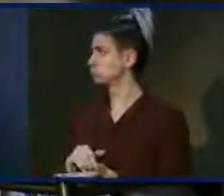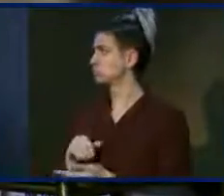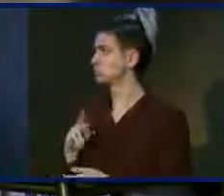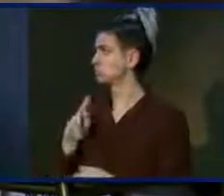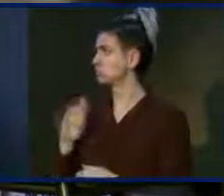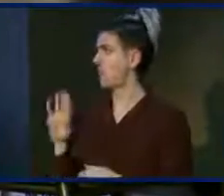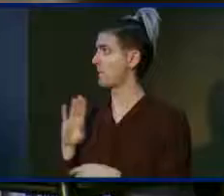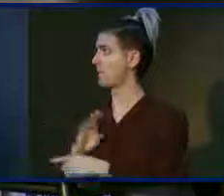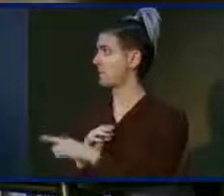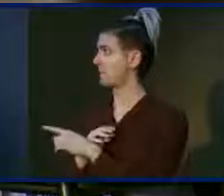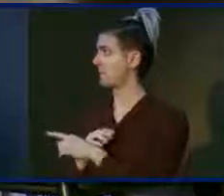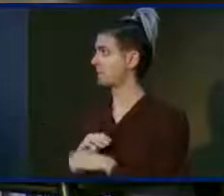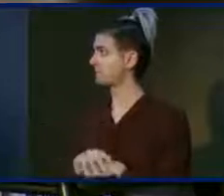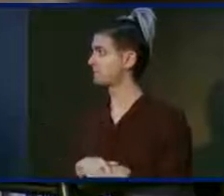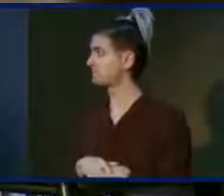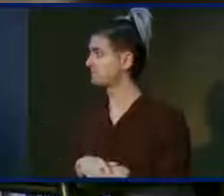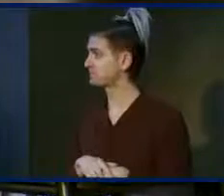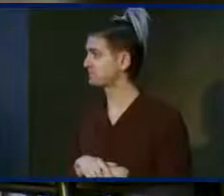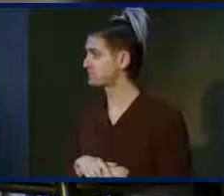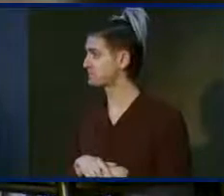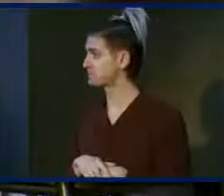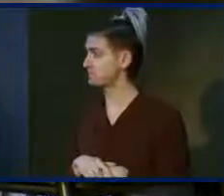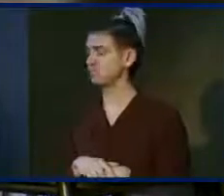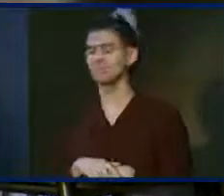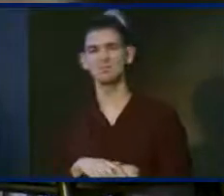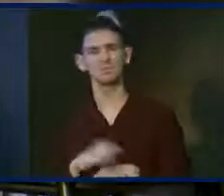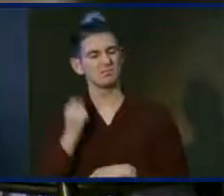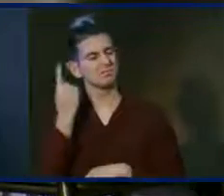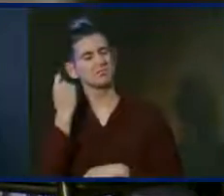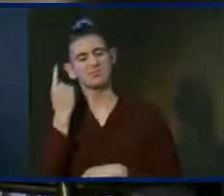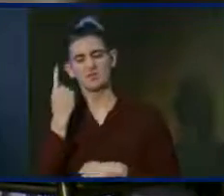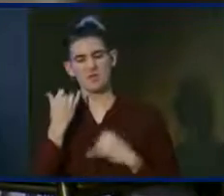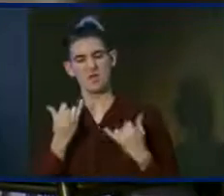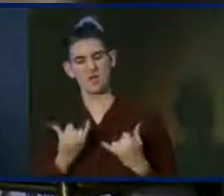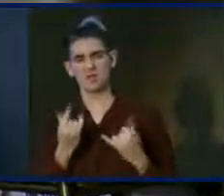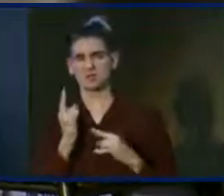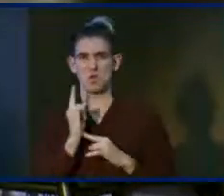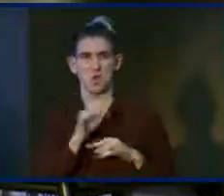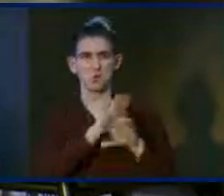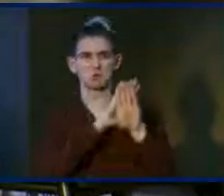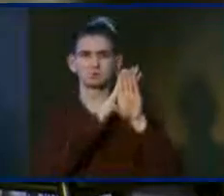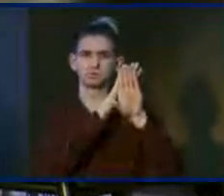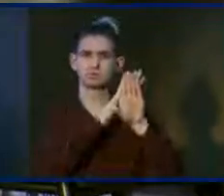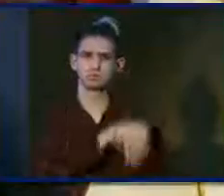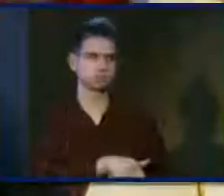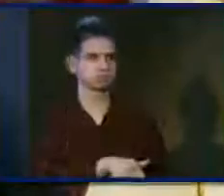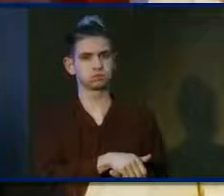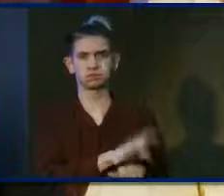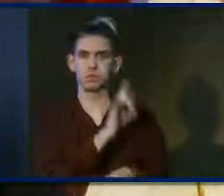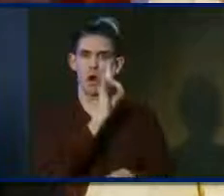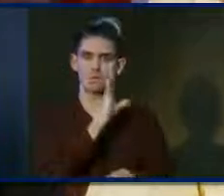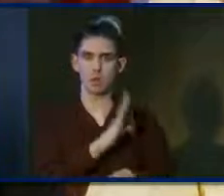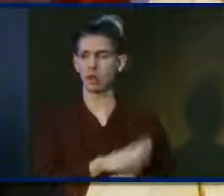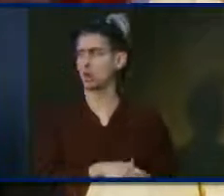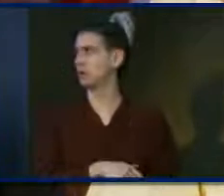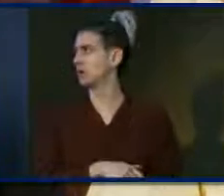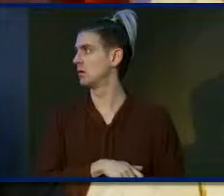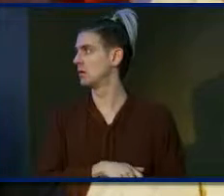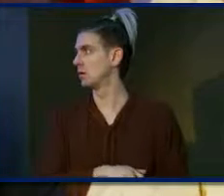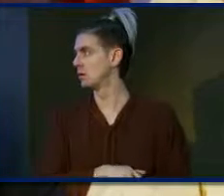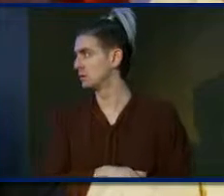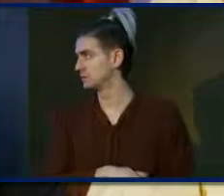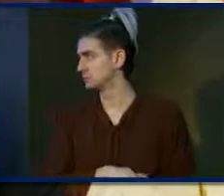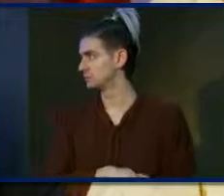one, the sort of the hypocrisy of the moment, right? Which is that one of the lines